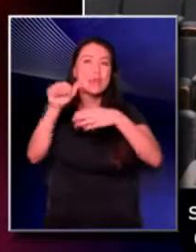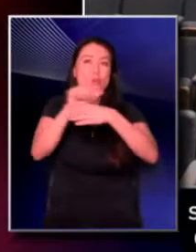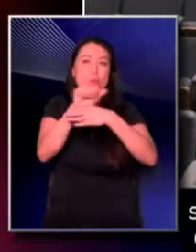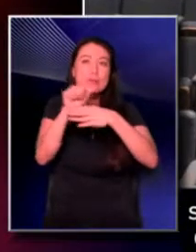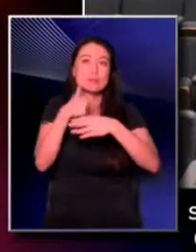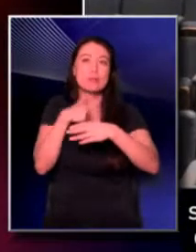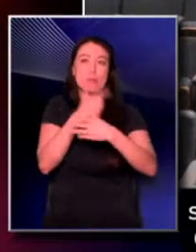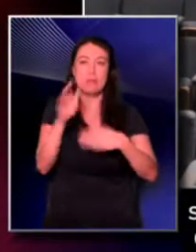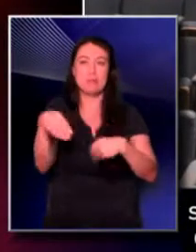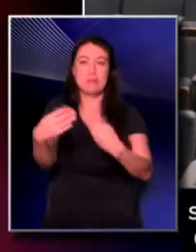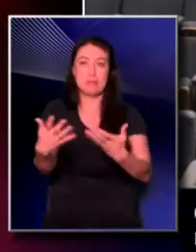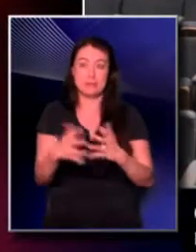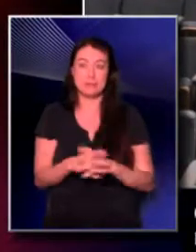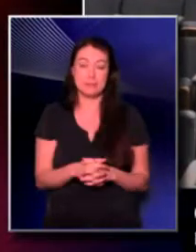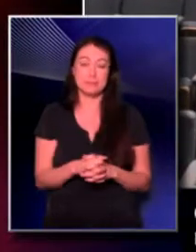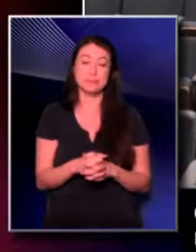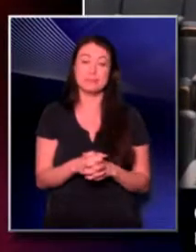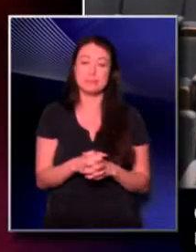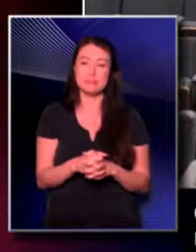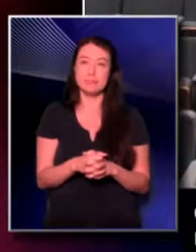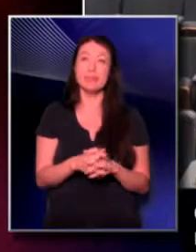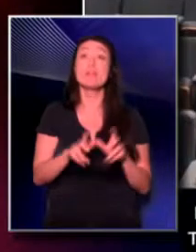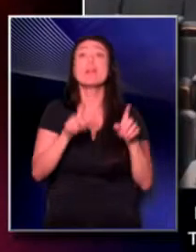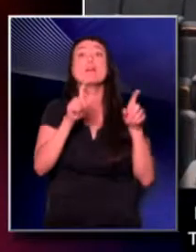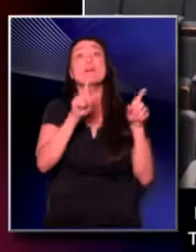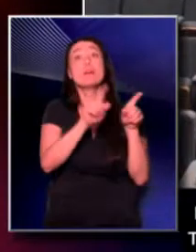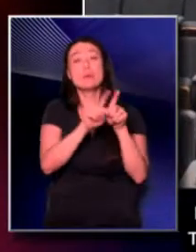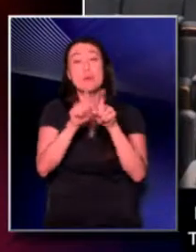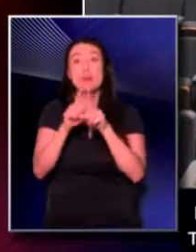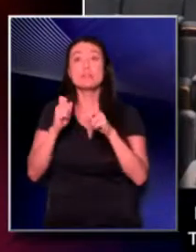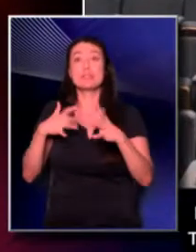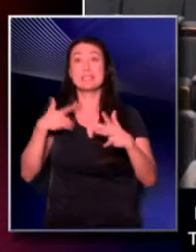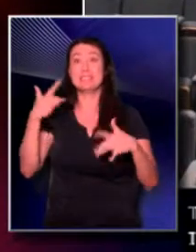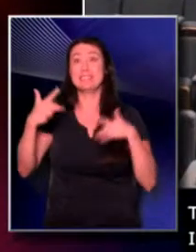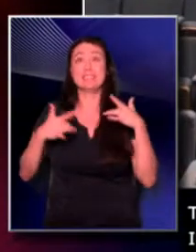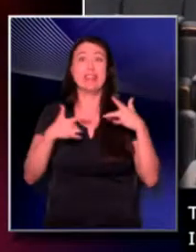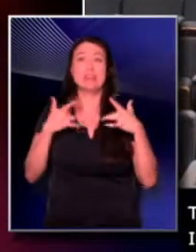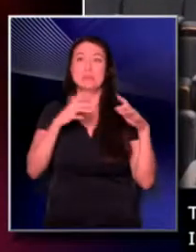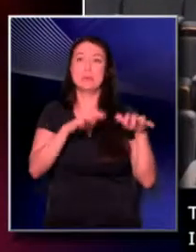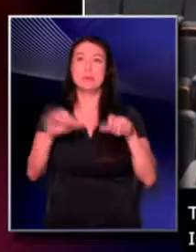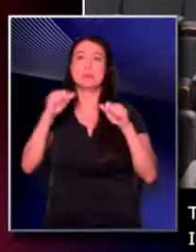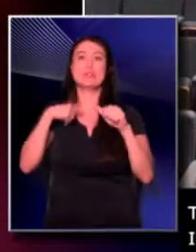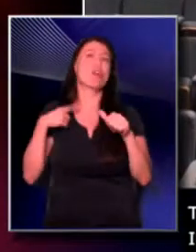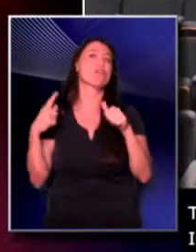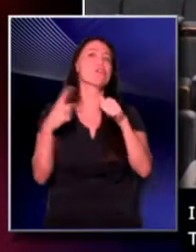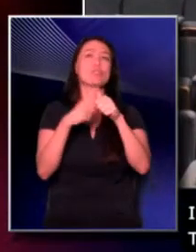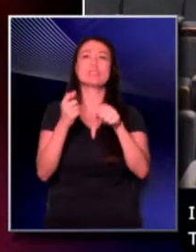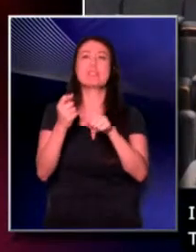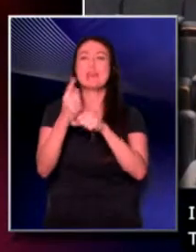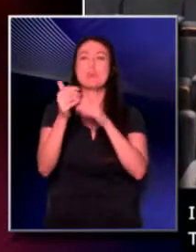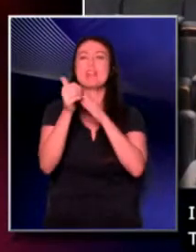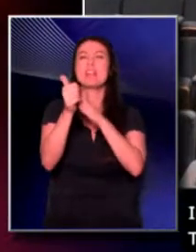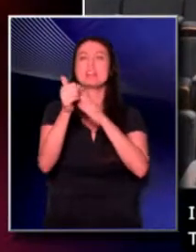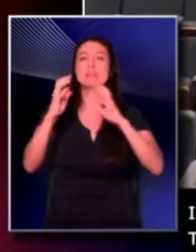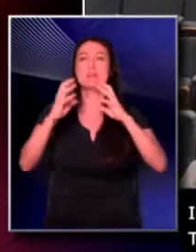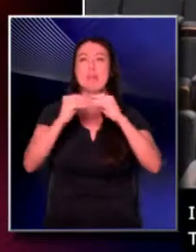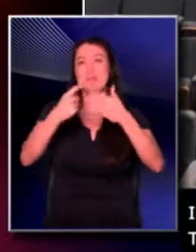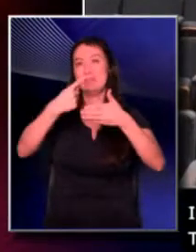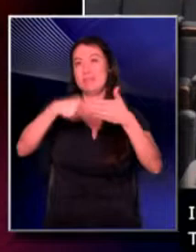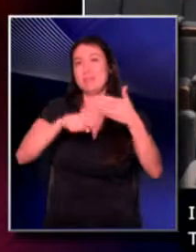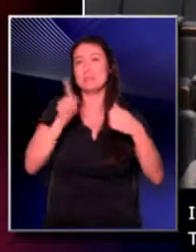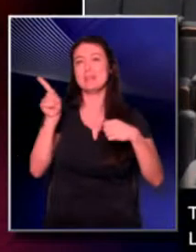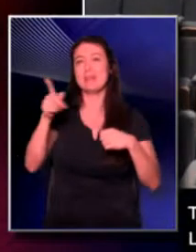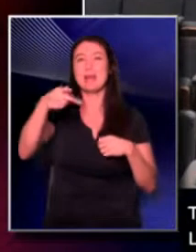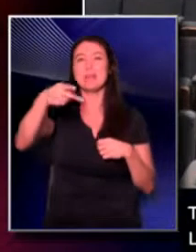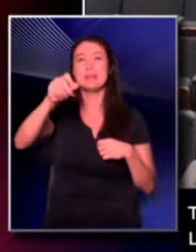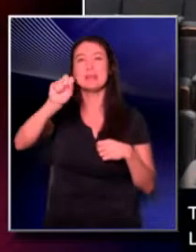offer. In addition, we are very excited to hold our first annual leadership conference next week at the Phoenix